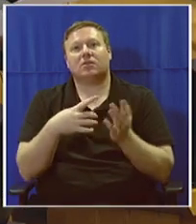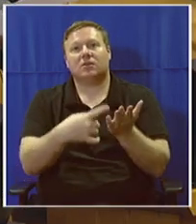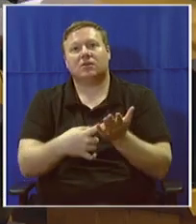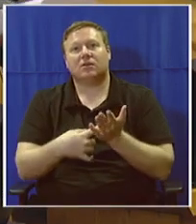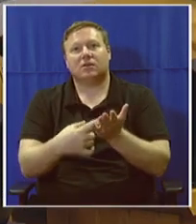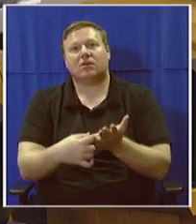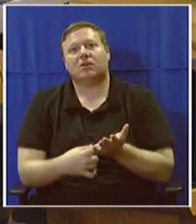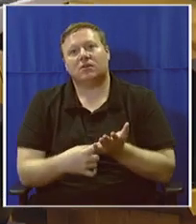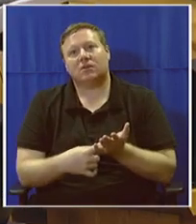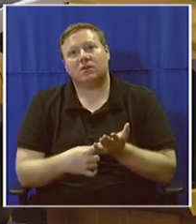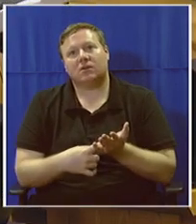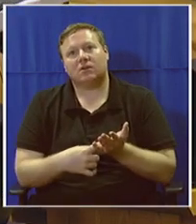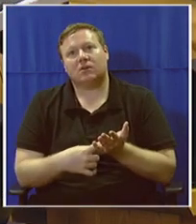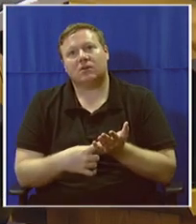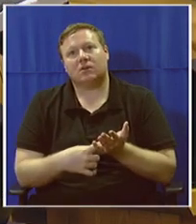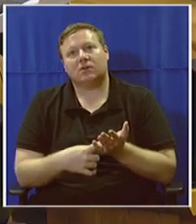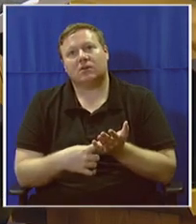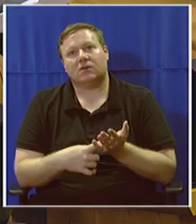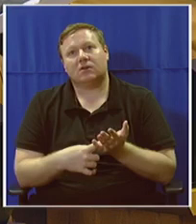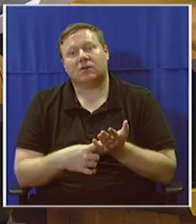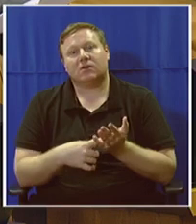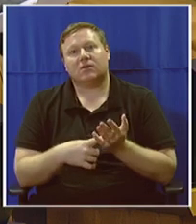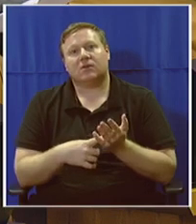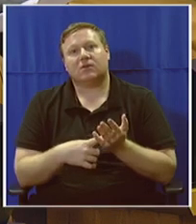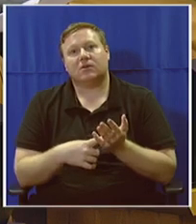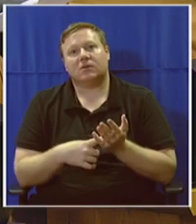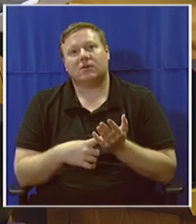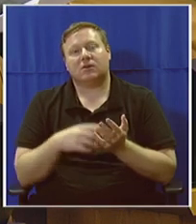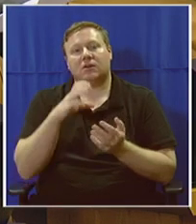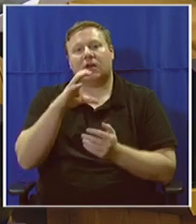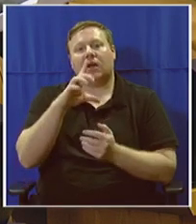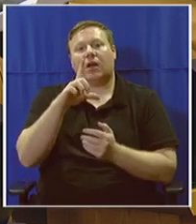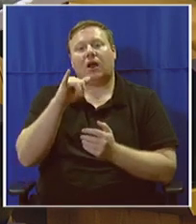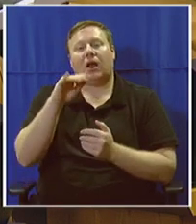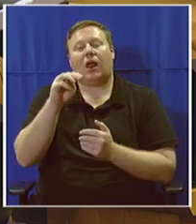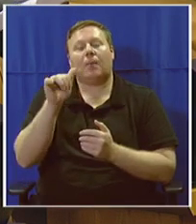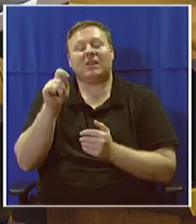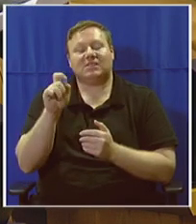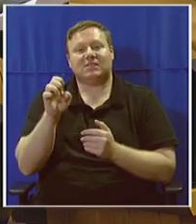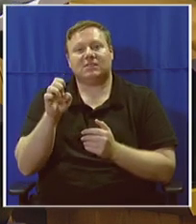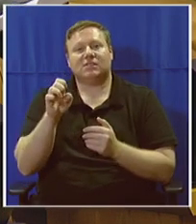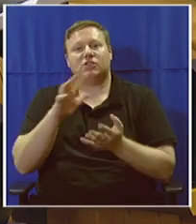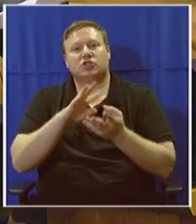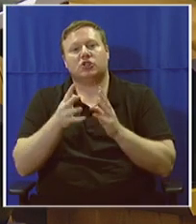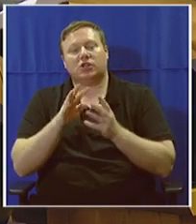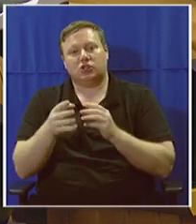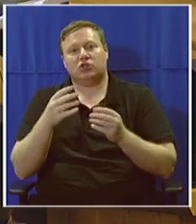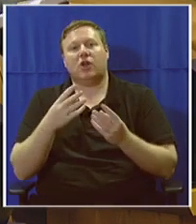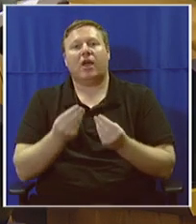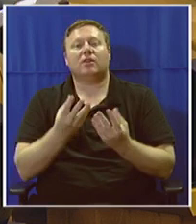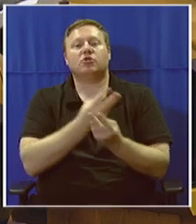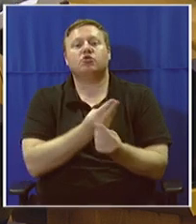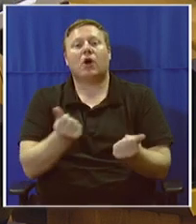notes the current effect of climate change on South Africa and the current situation of prolonged droughts facing South Africa. Further